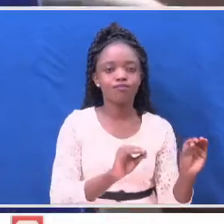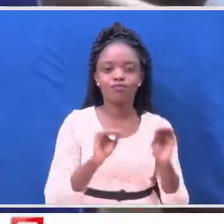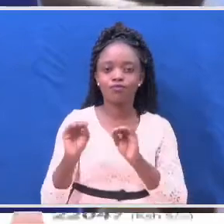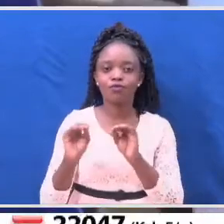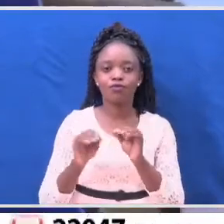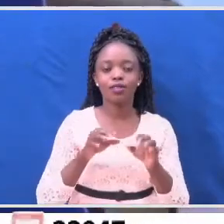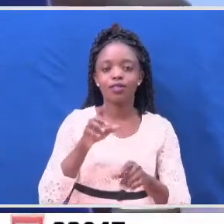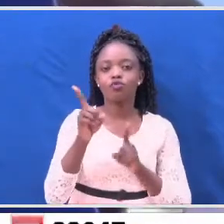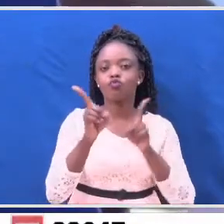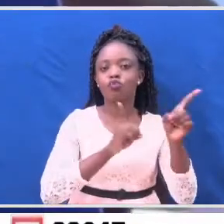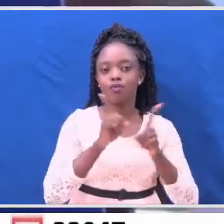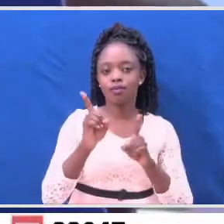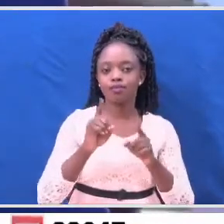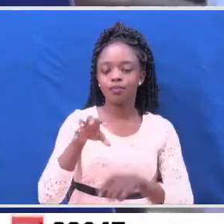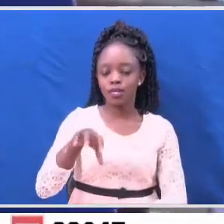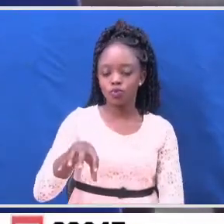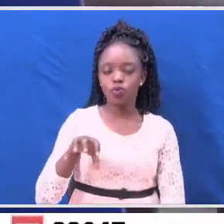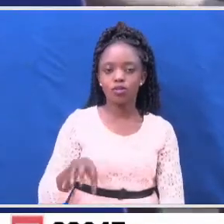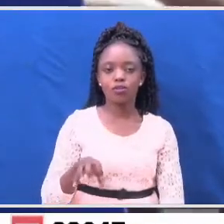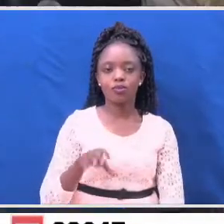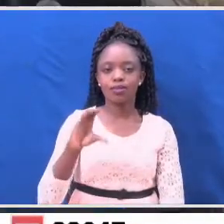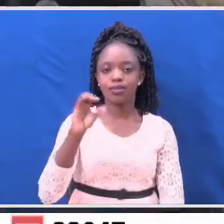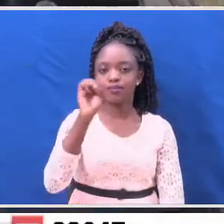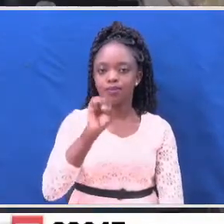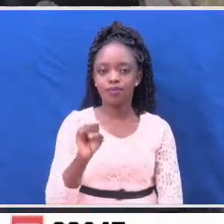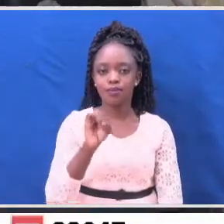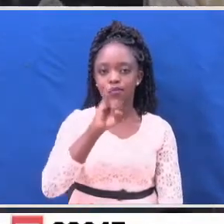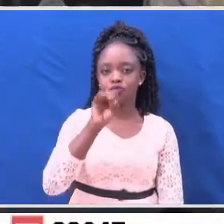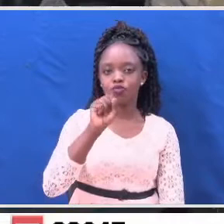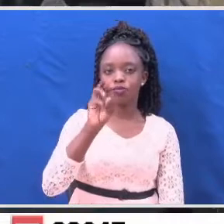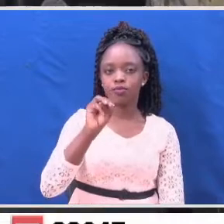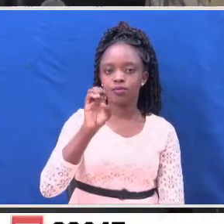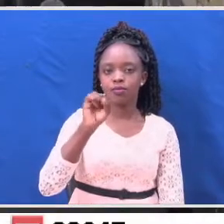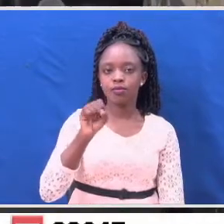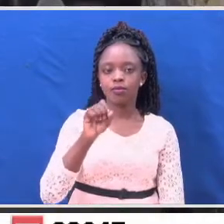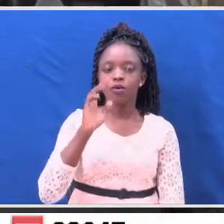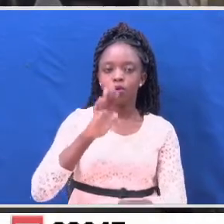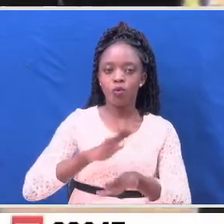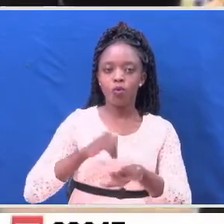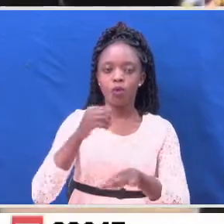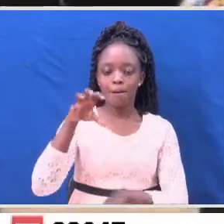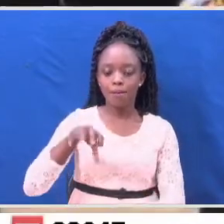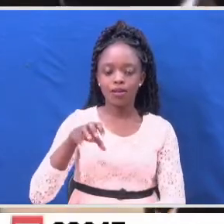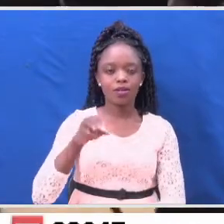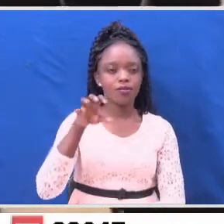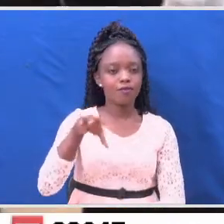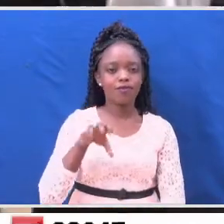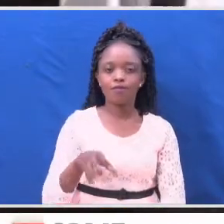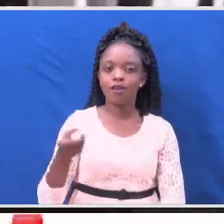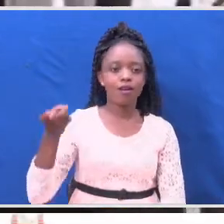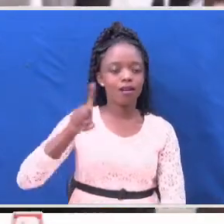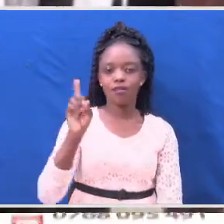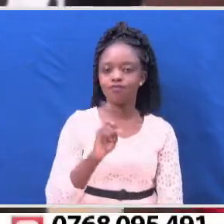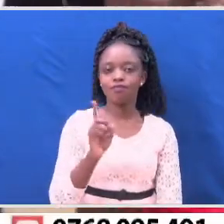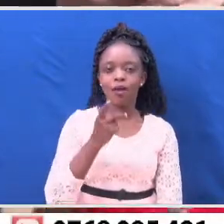journey. However, Transport Cabinet Secretary James Masharia has called on matatu operators not to hike fare prices as